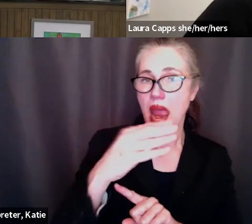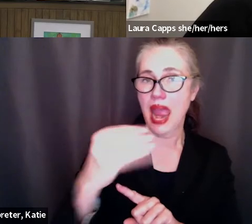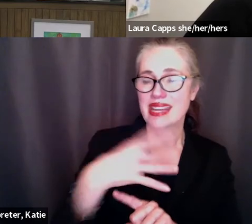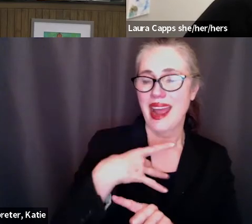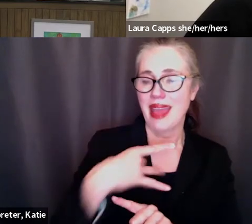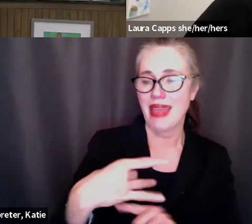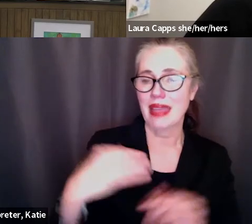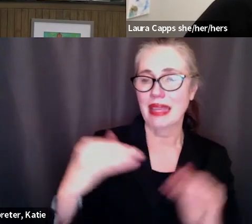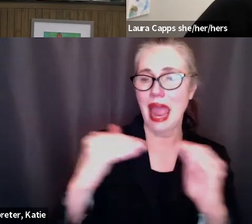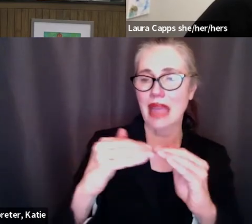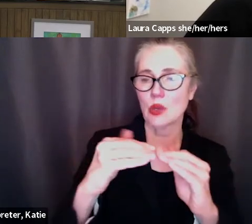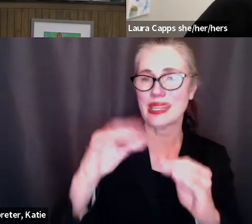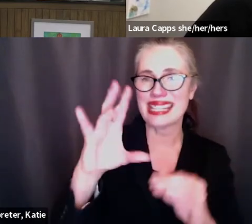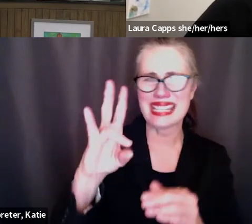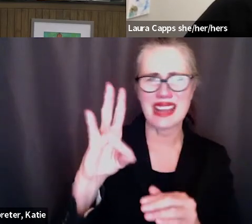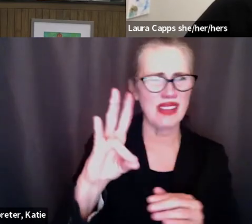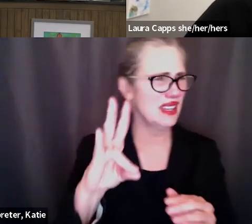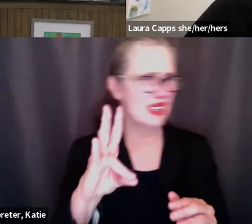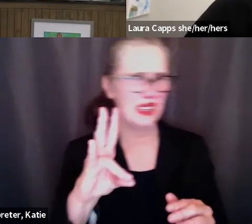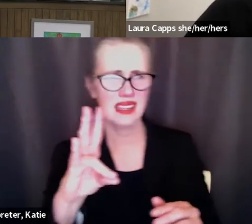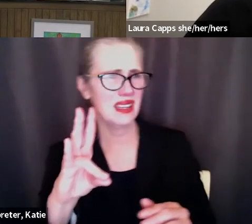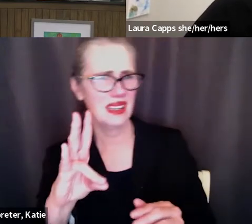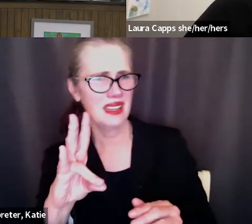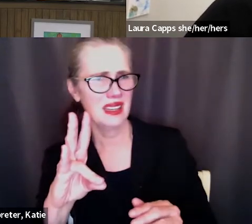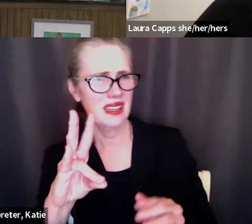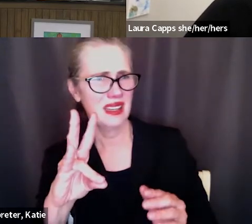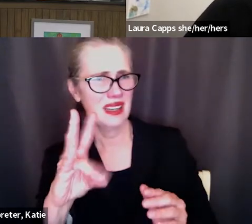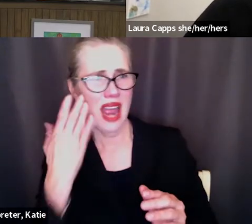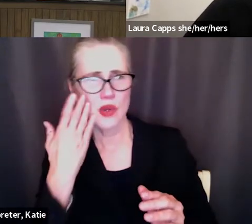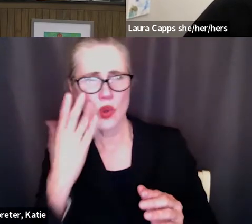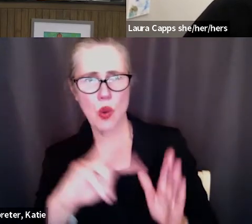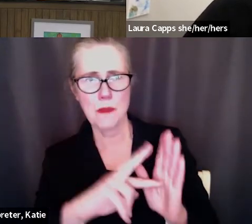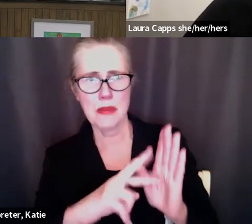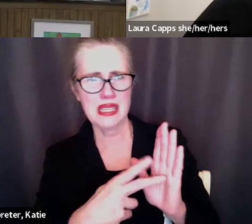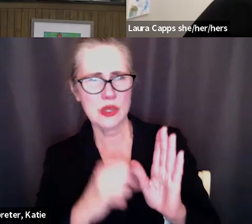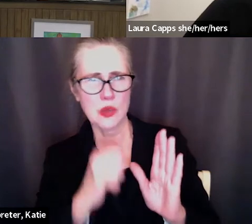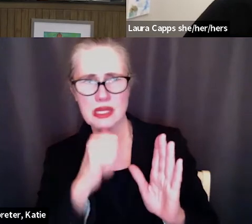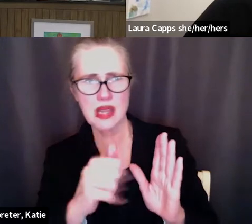i don't know what equity seven we didn't have equity 7 on the agenda